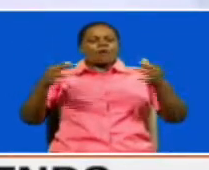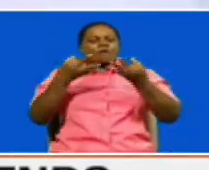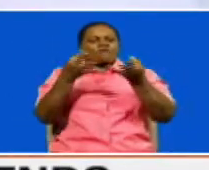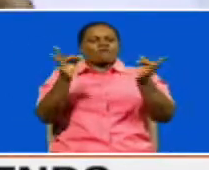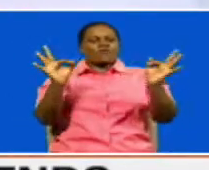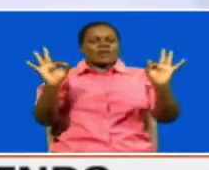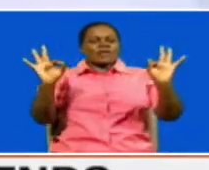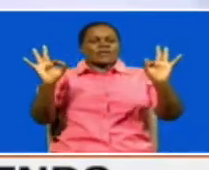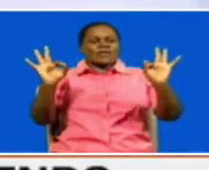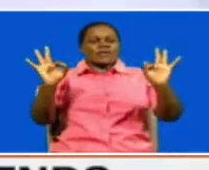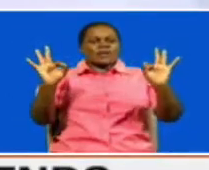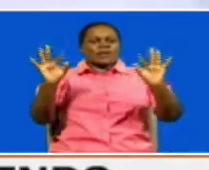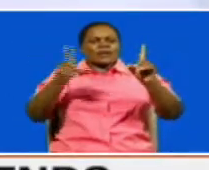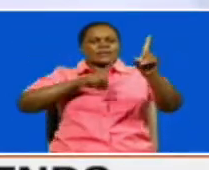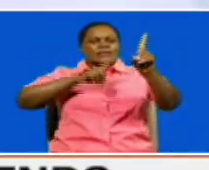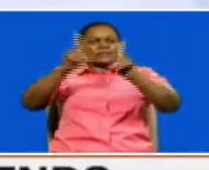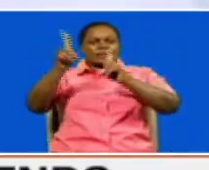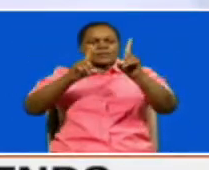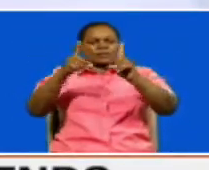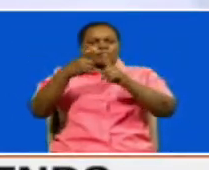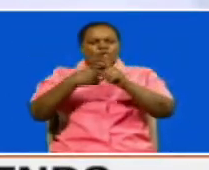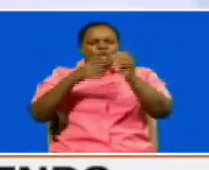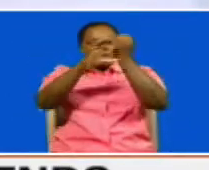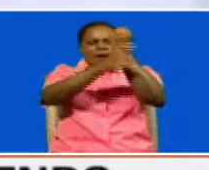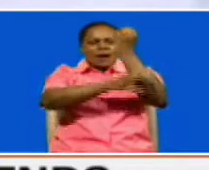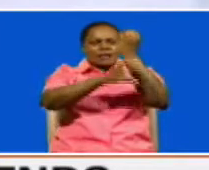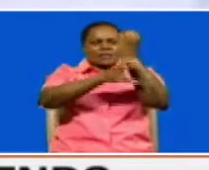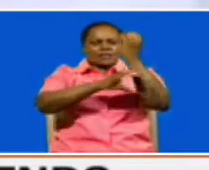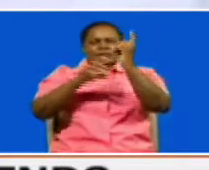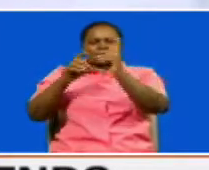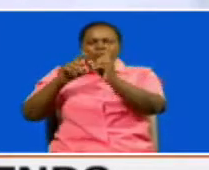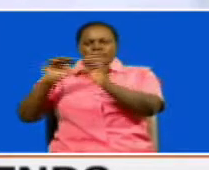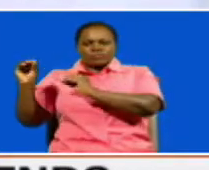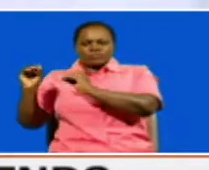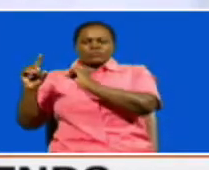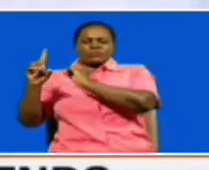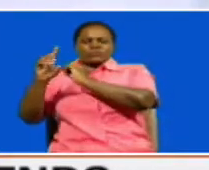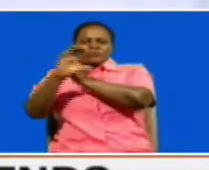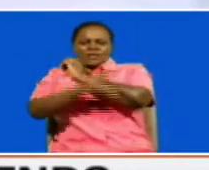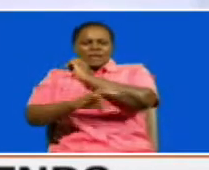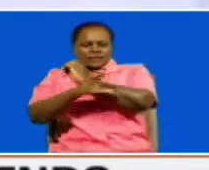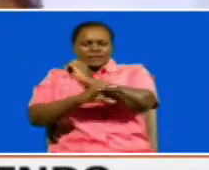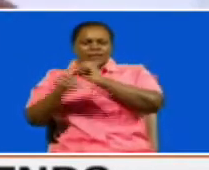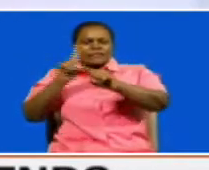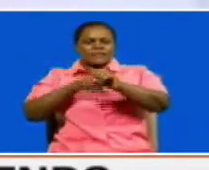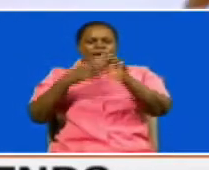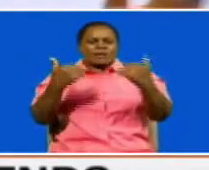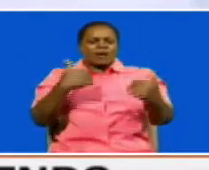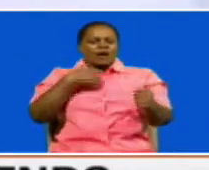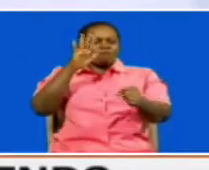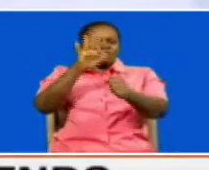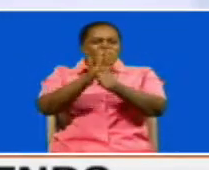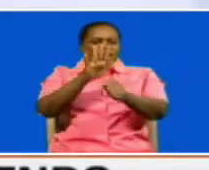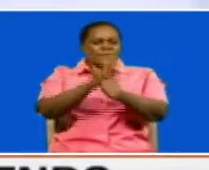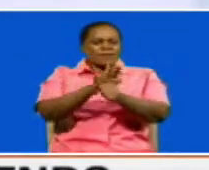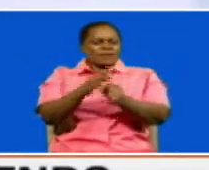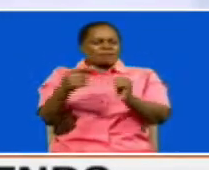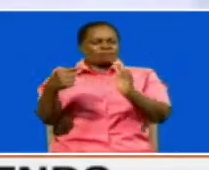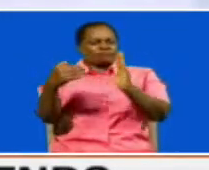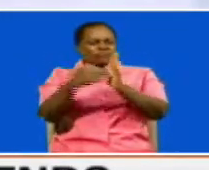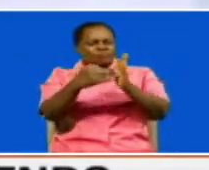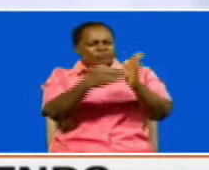free to transport from country to country. At the moment, there are several